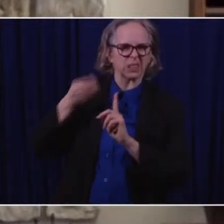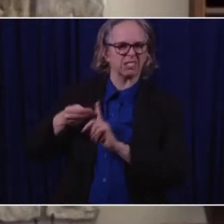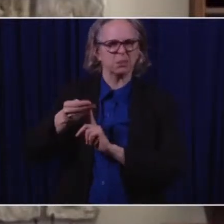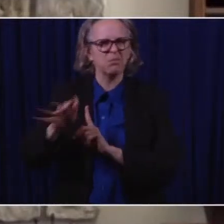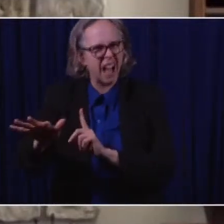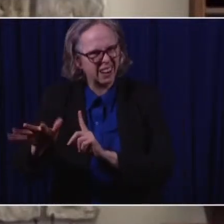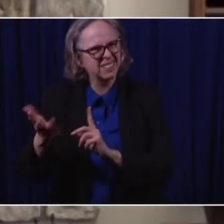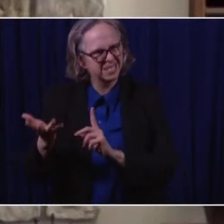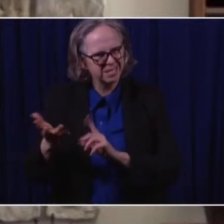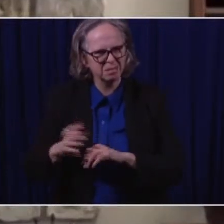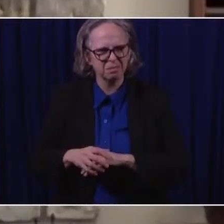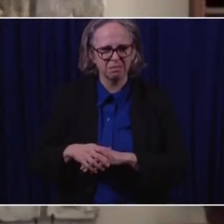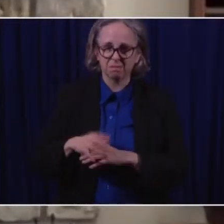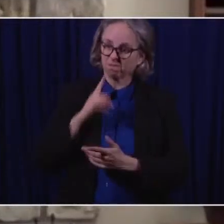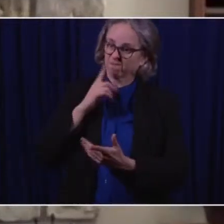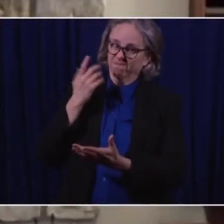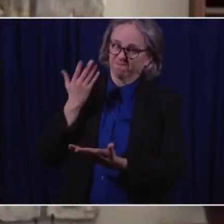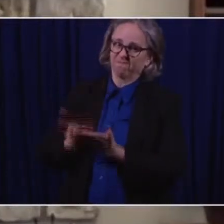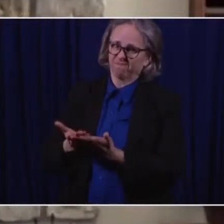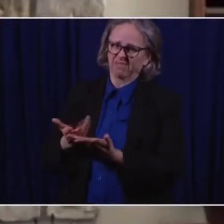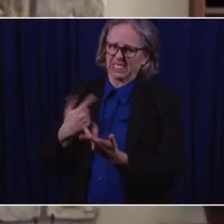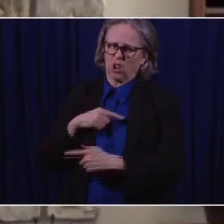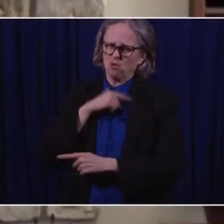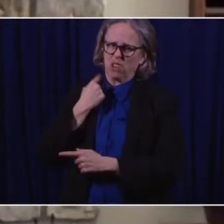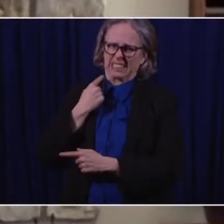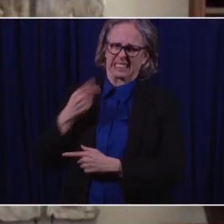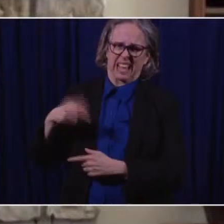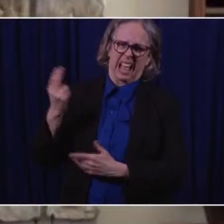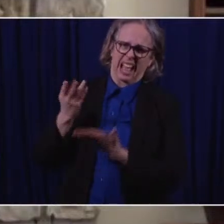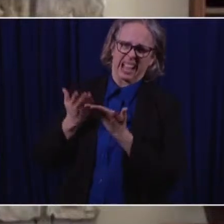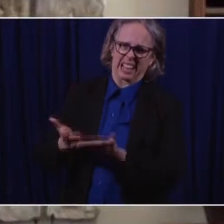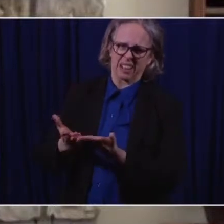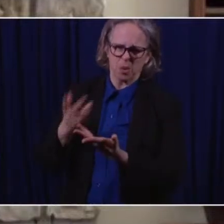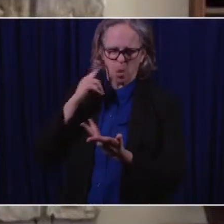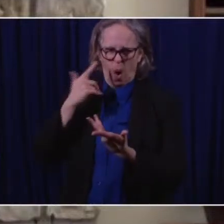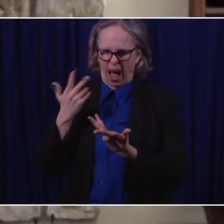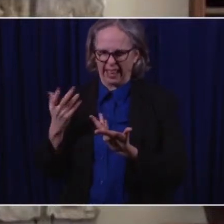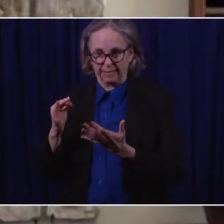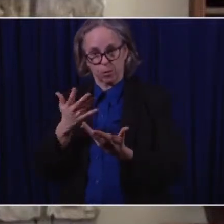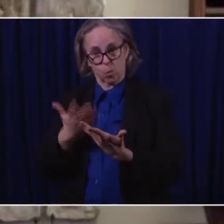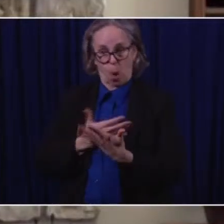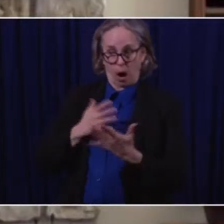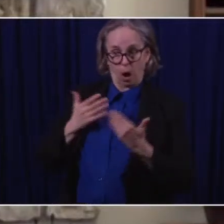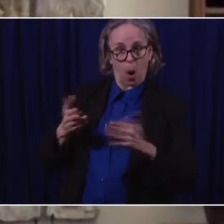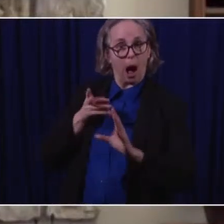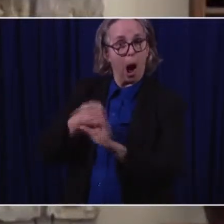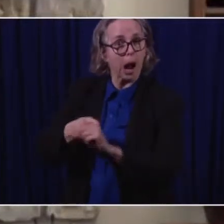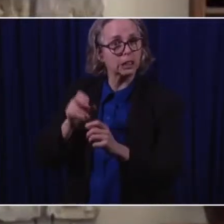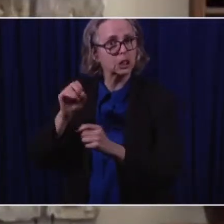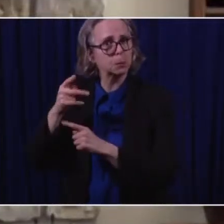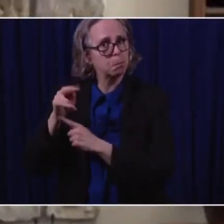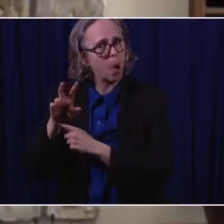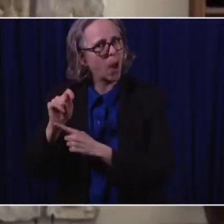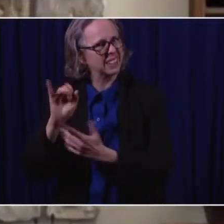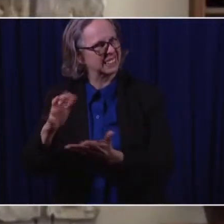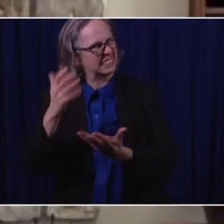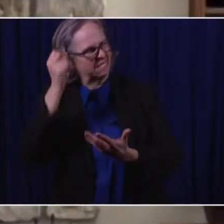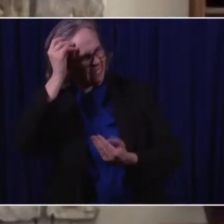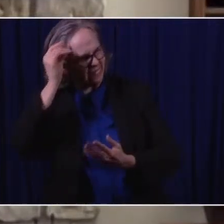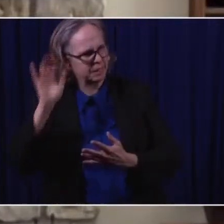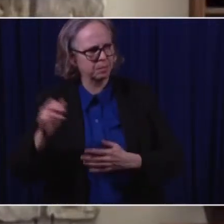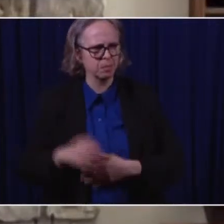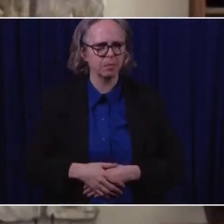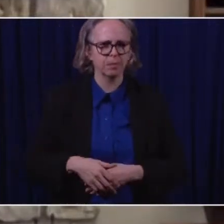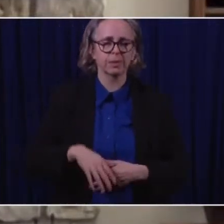make sure they understand that. As far as school plays, something near and dear to my heart. We followed some of